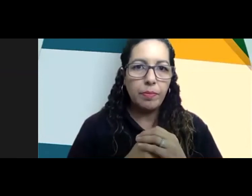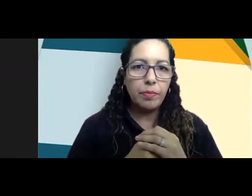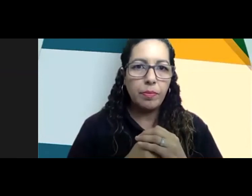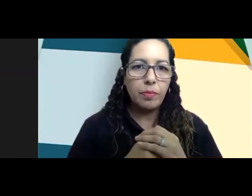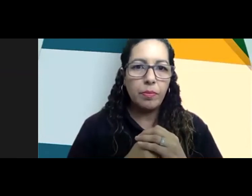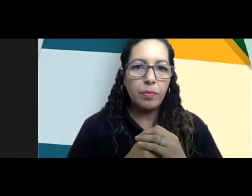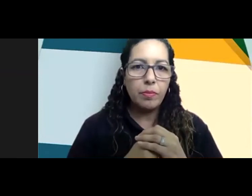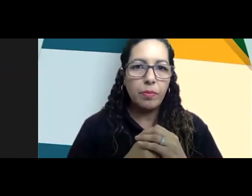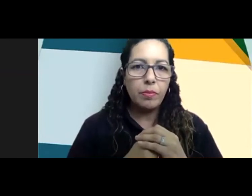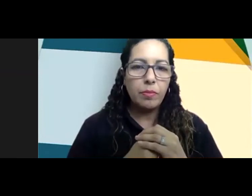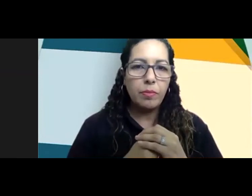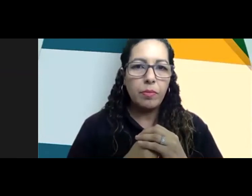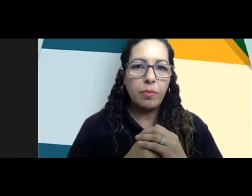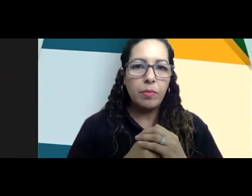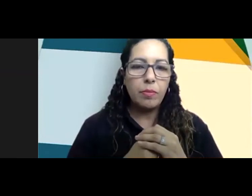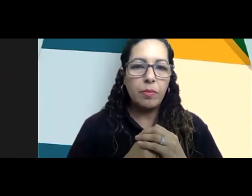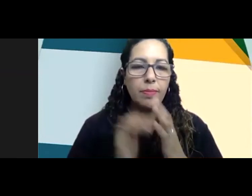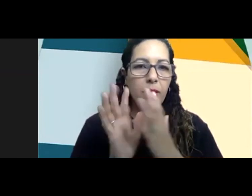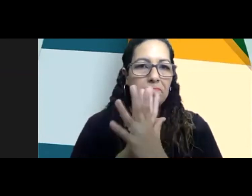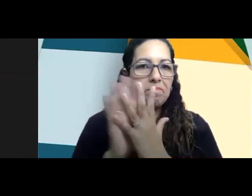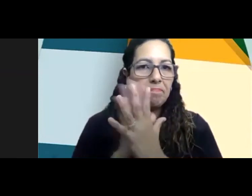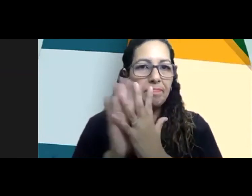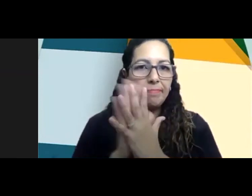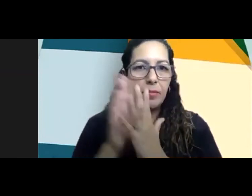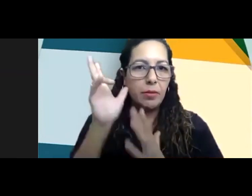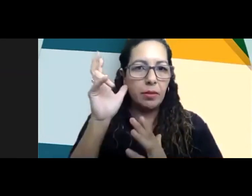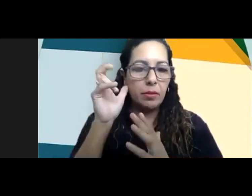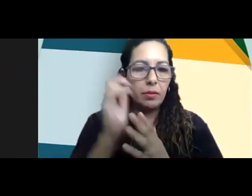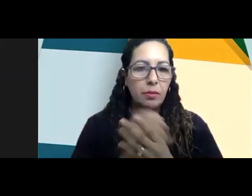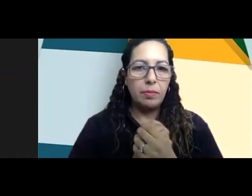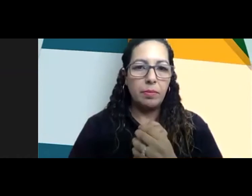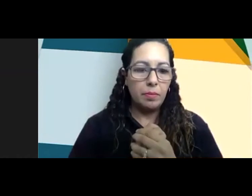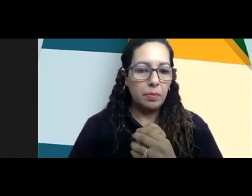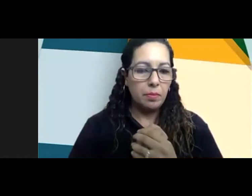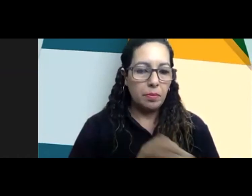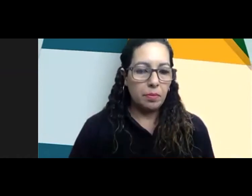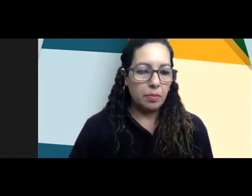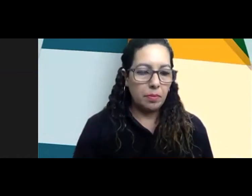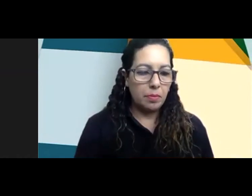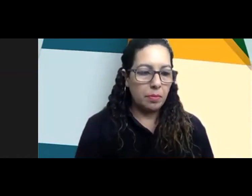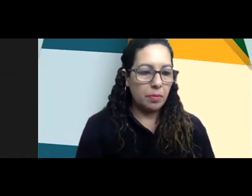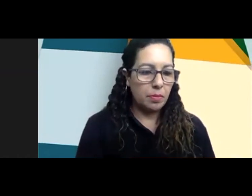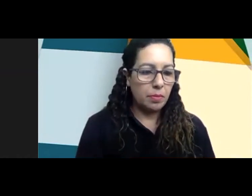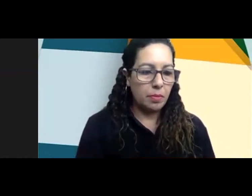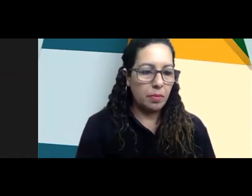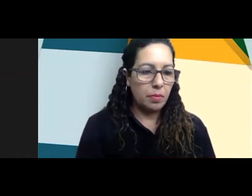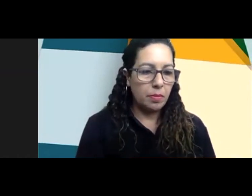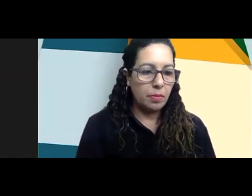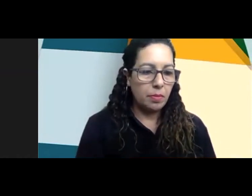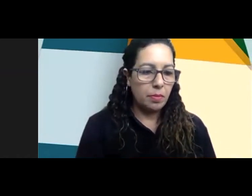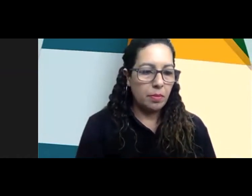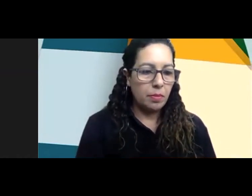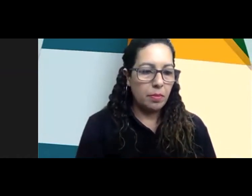insurance requirements of the RFP package. So it's related to section 3,